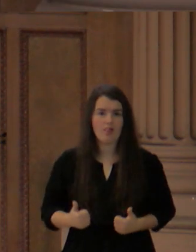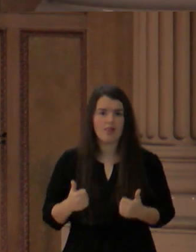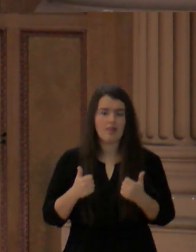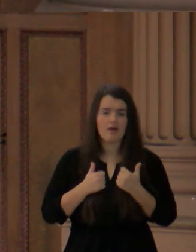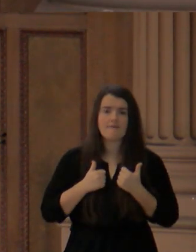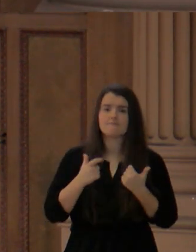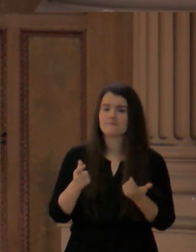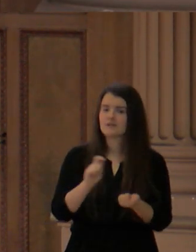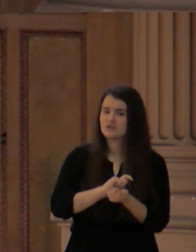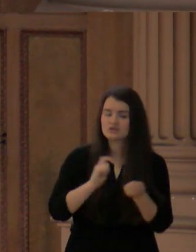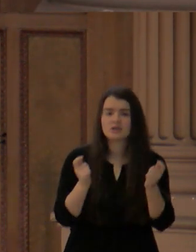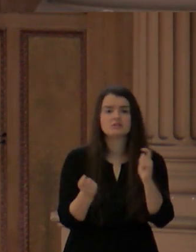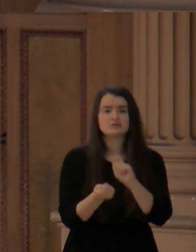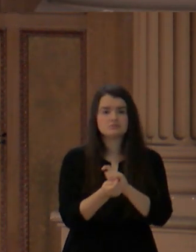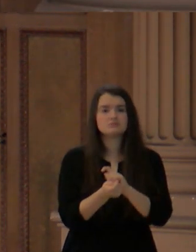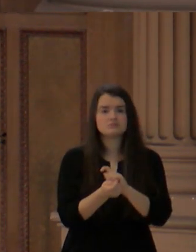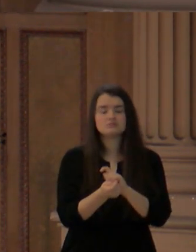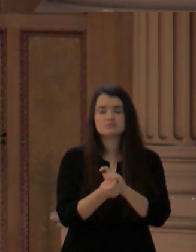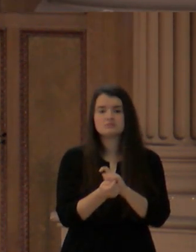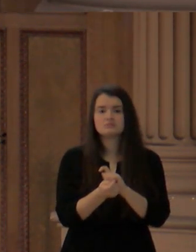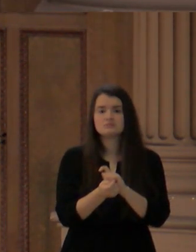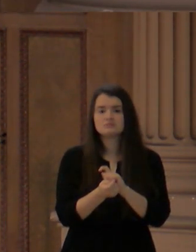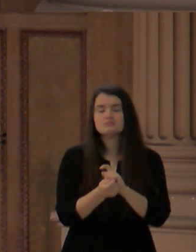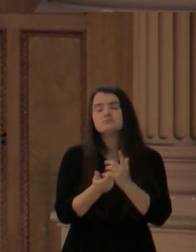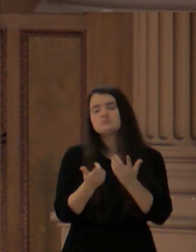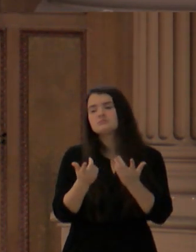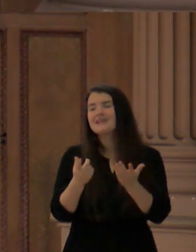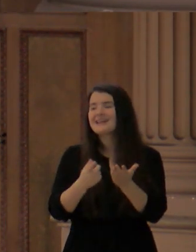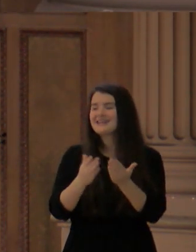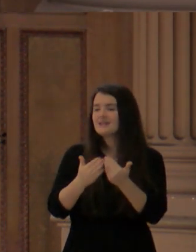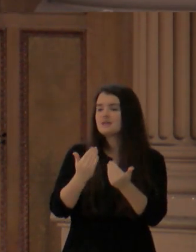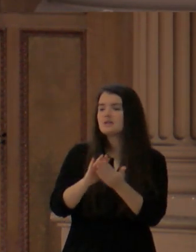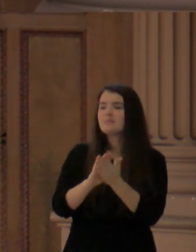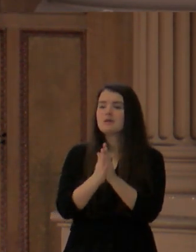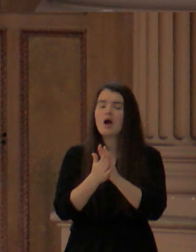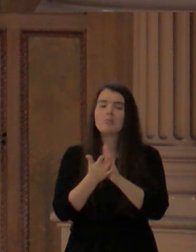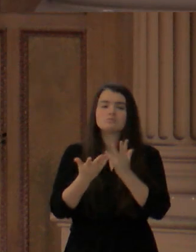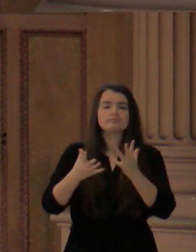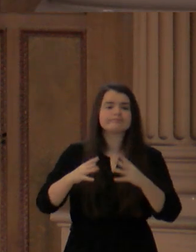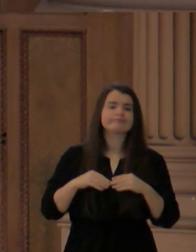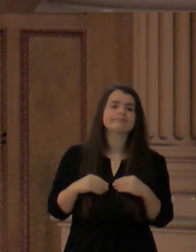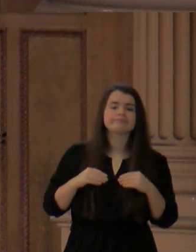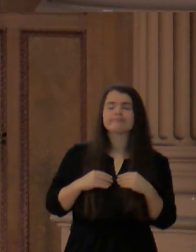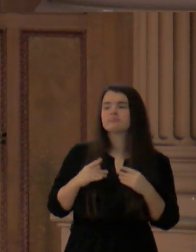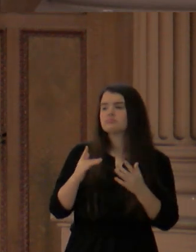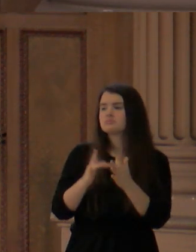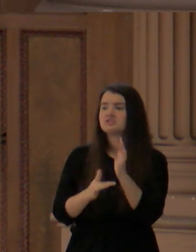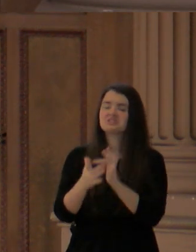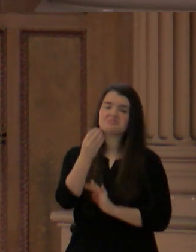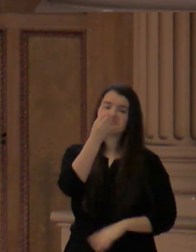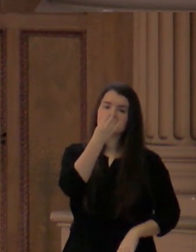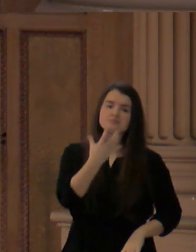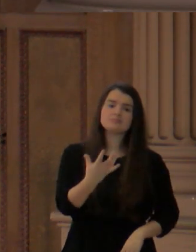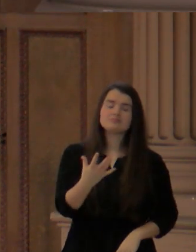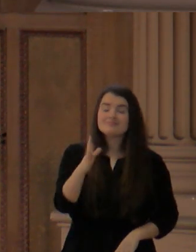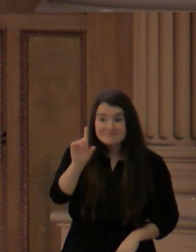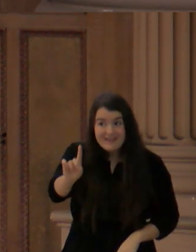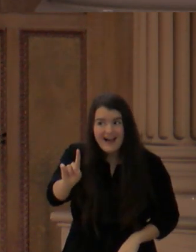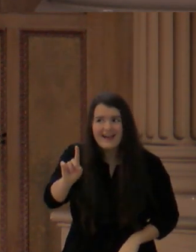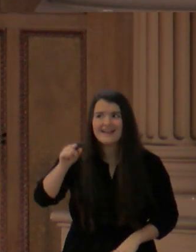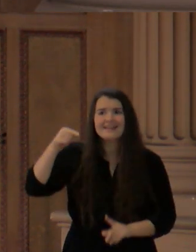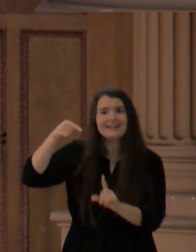it'd be easy to be apathetic about Jesus if we thought he just came to bring one more religion one more moral code but he came to rescue us